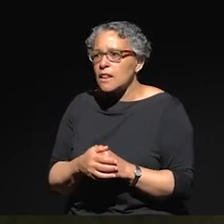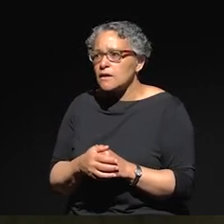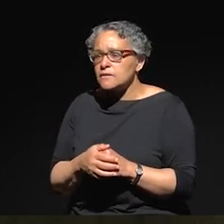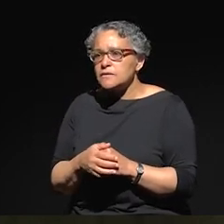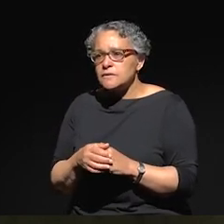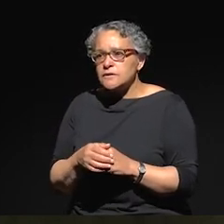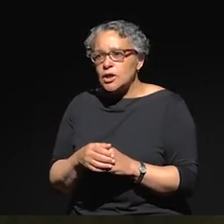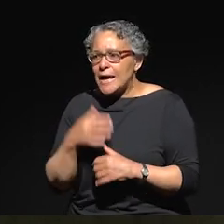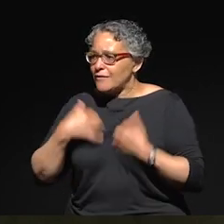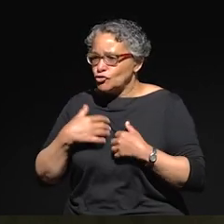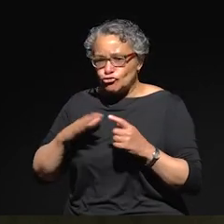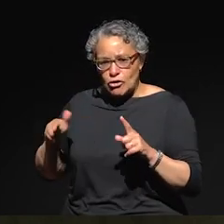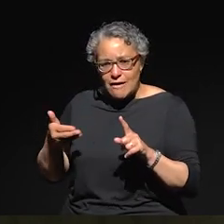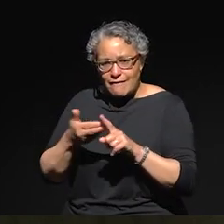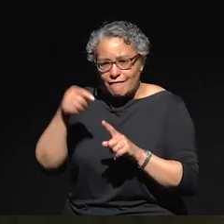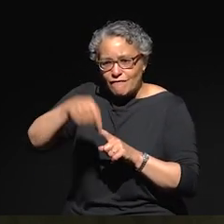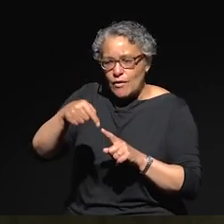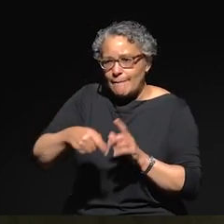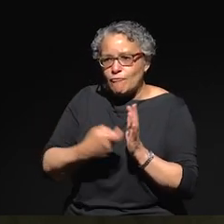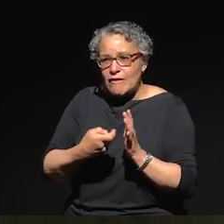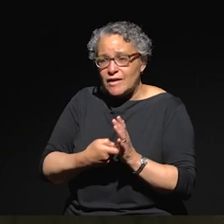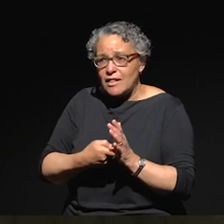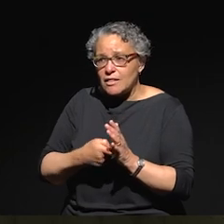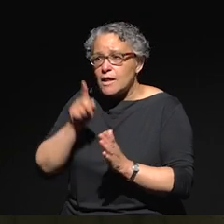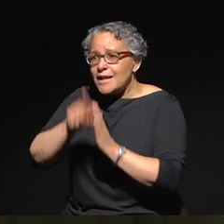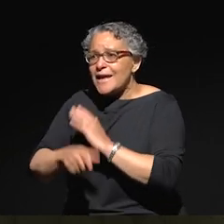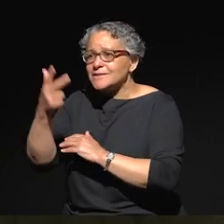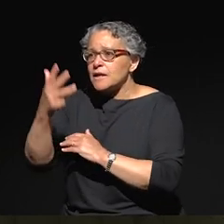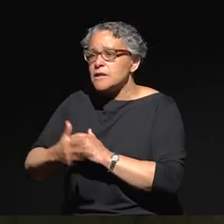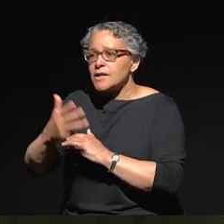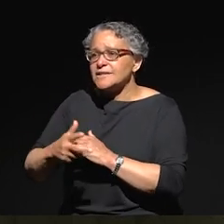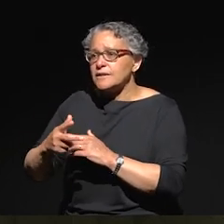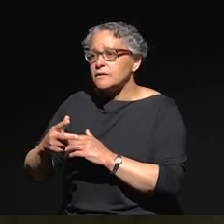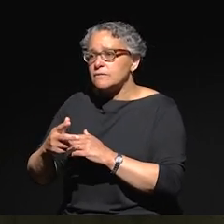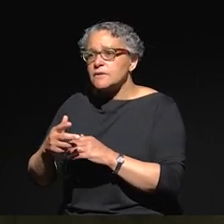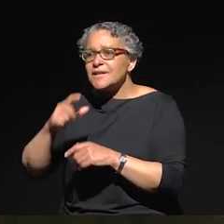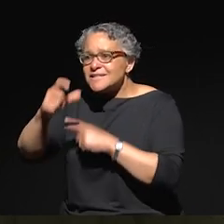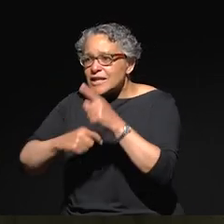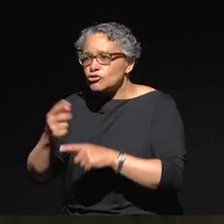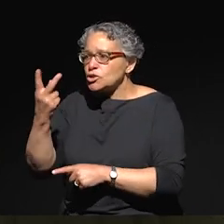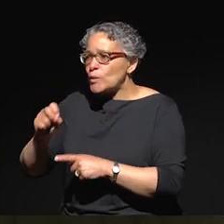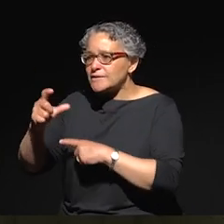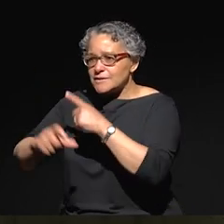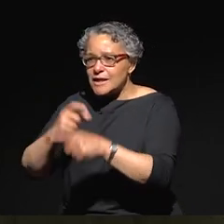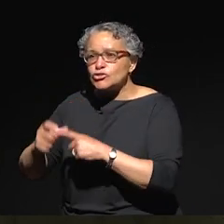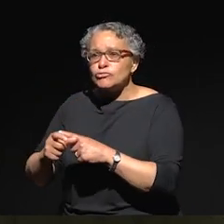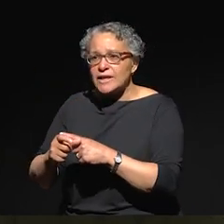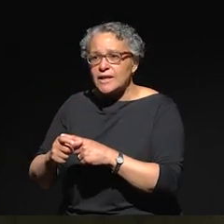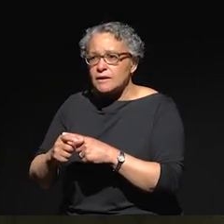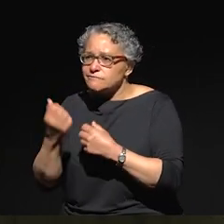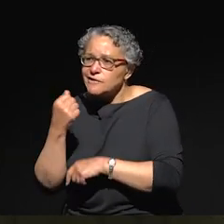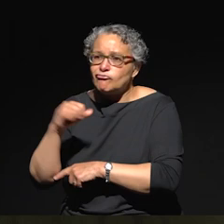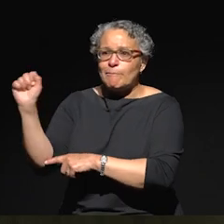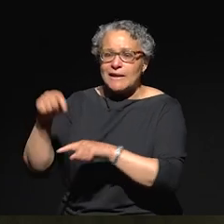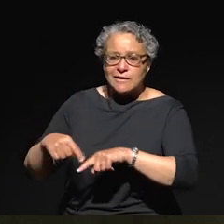strive towards as artists. And it's only in the late 19th century and into the 20th century, modernism, pre-Raphaelites modernism, that there was a rebellion against